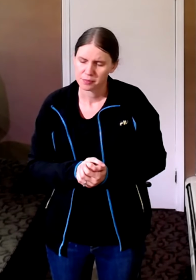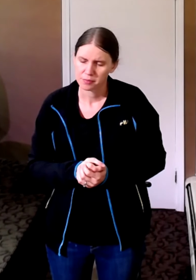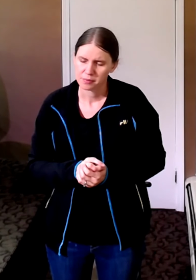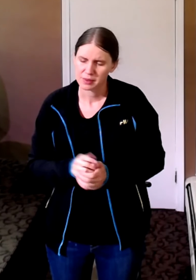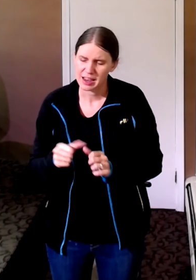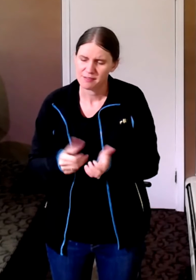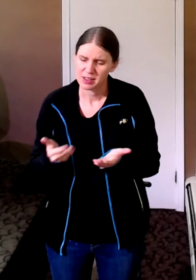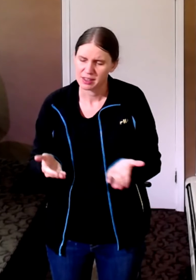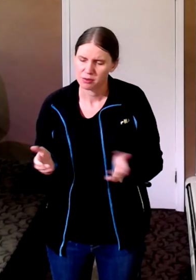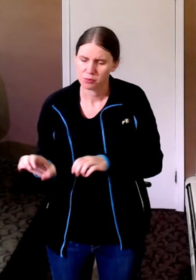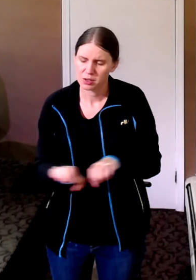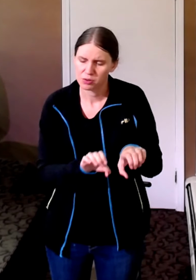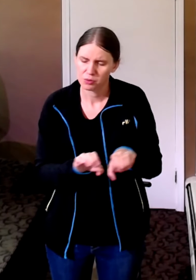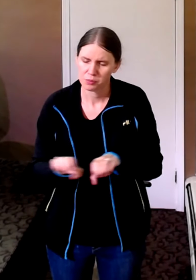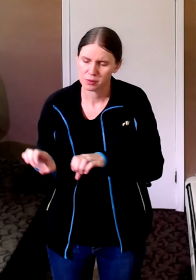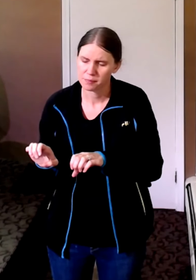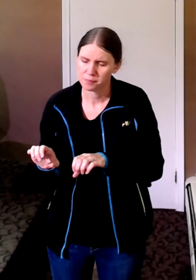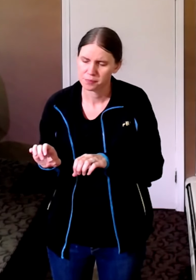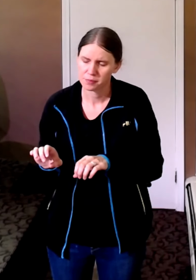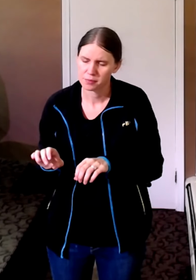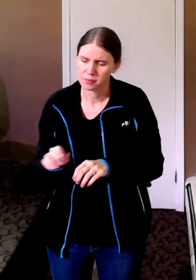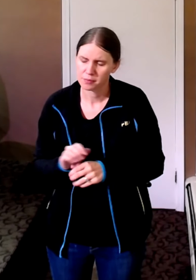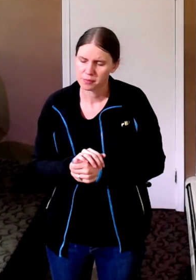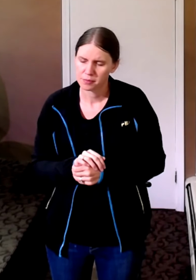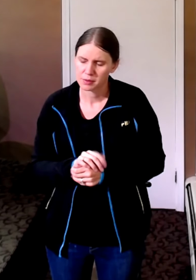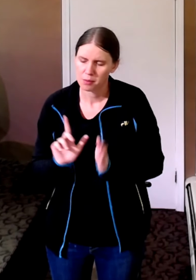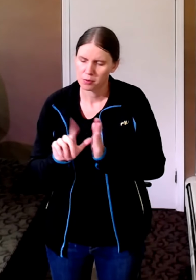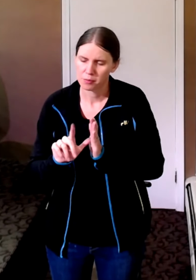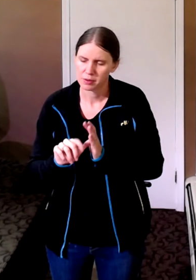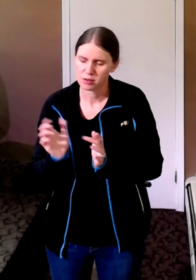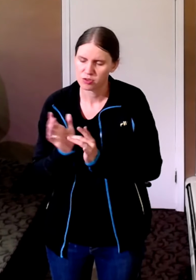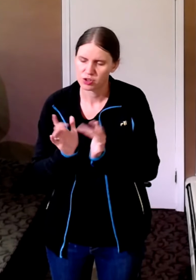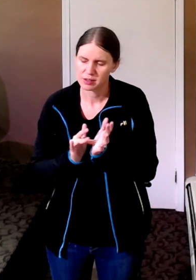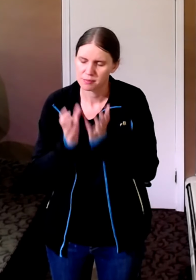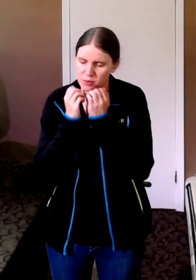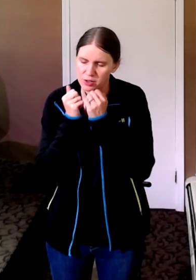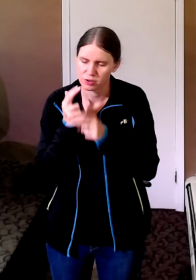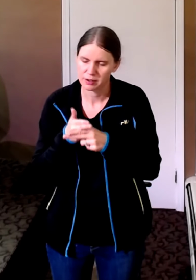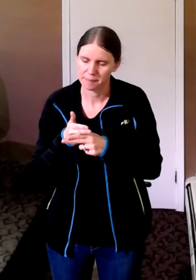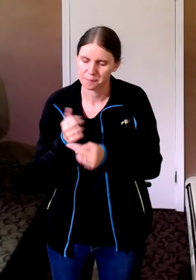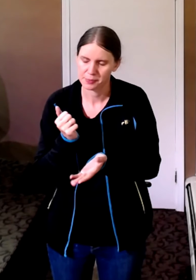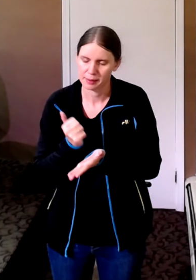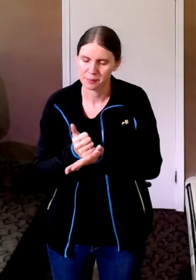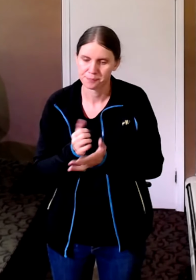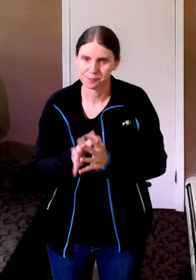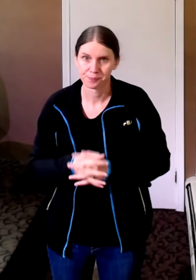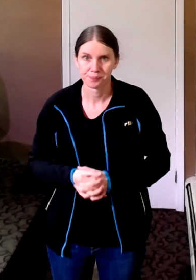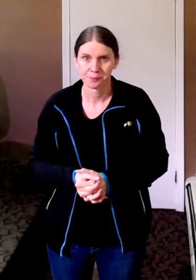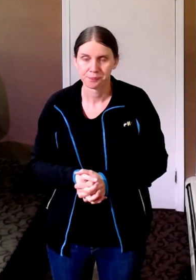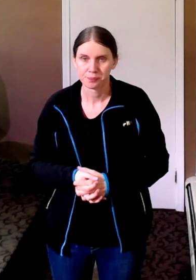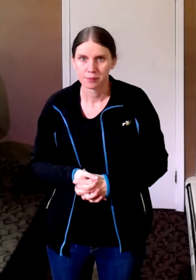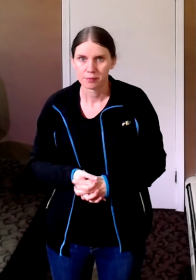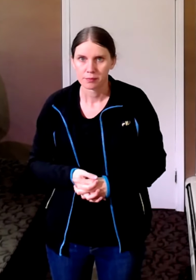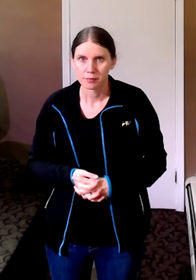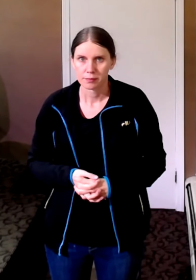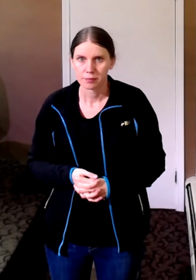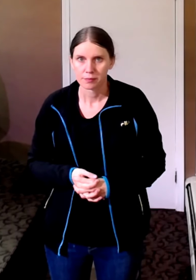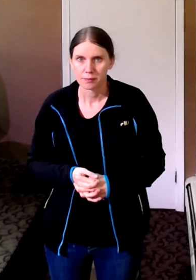Everything that we do, and everywhere we're at. In Jesus' precious name. Amen.